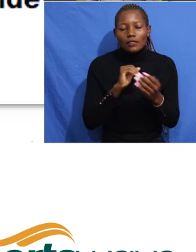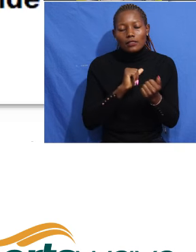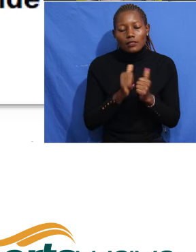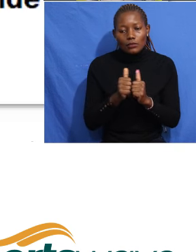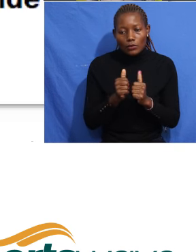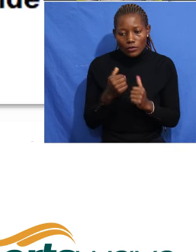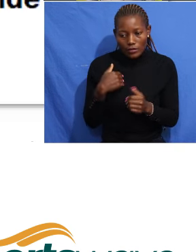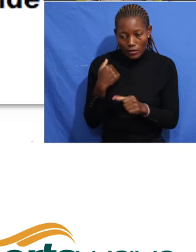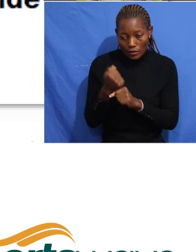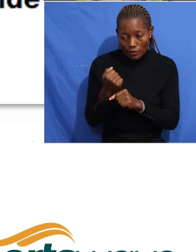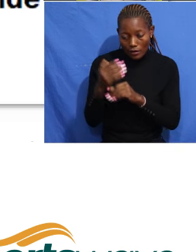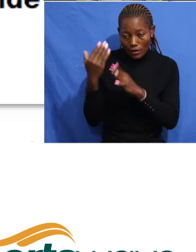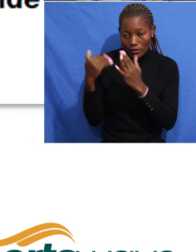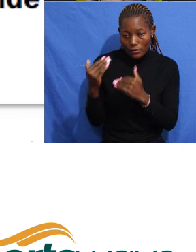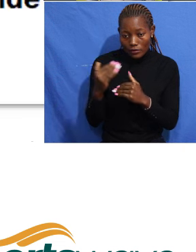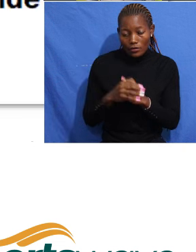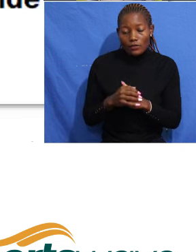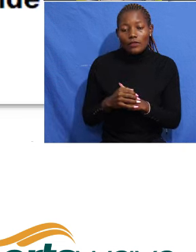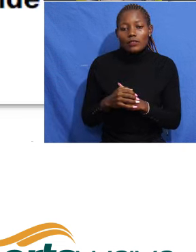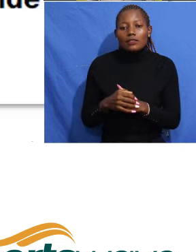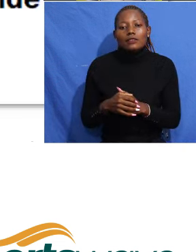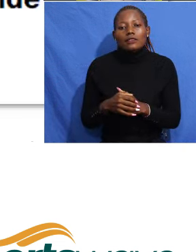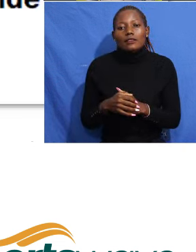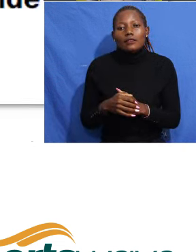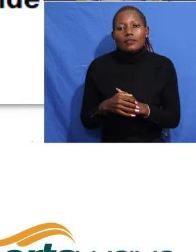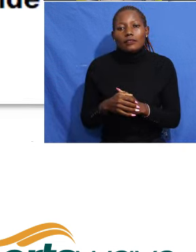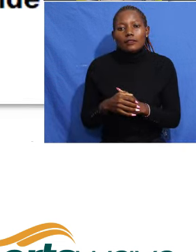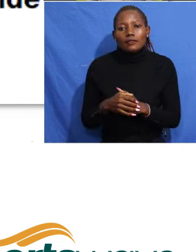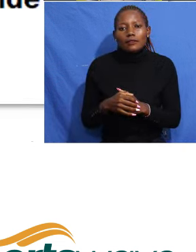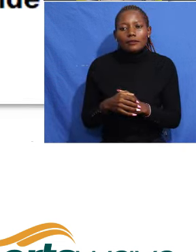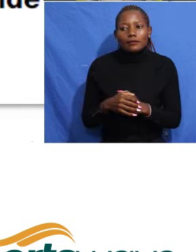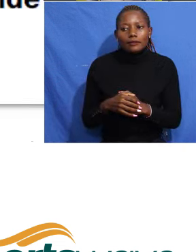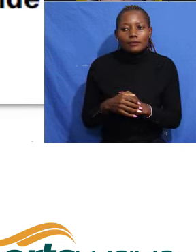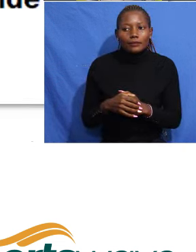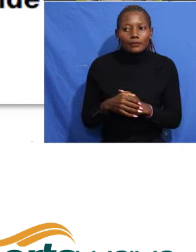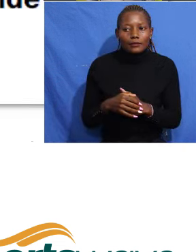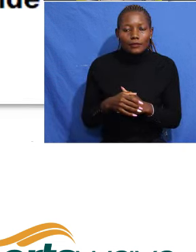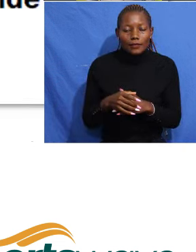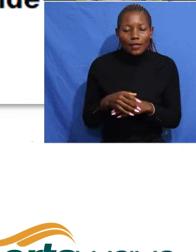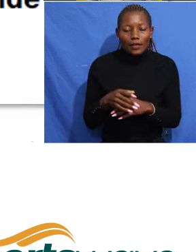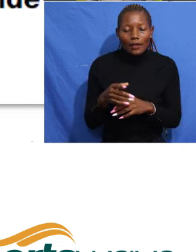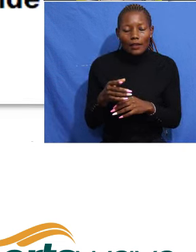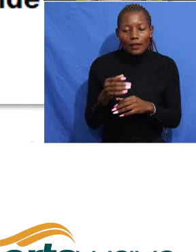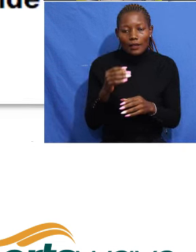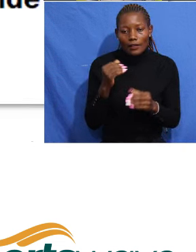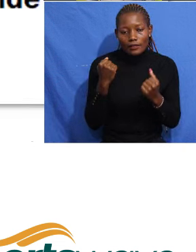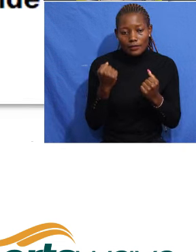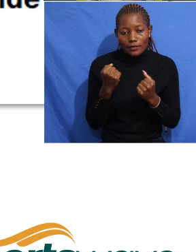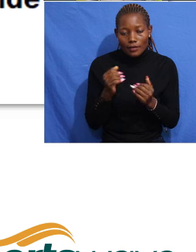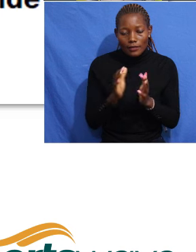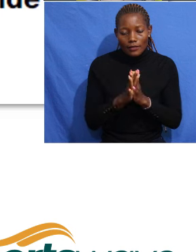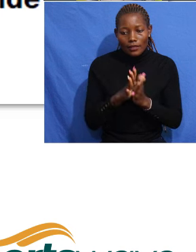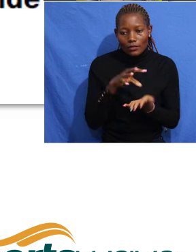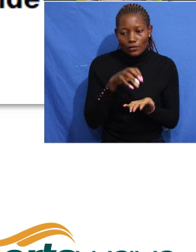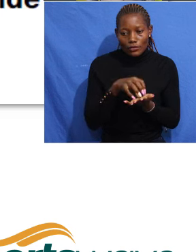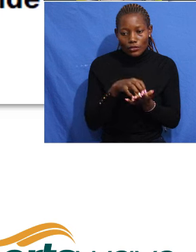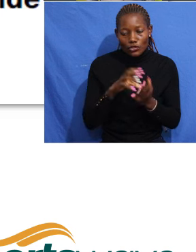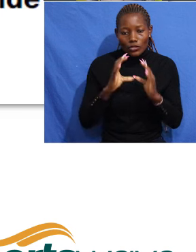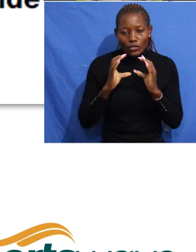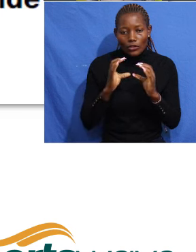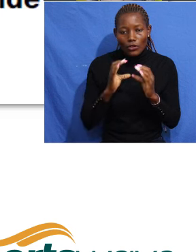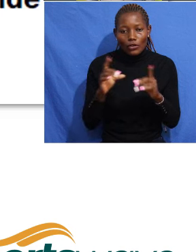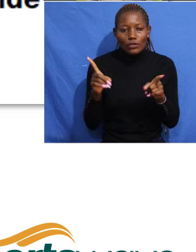I work at the university as a not only as a researcher, but also as a strength and conditioning coach